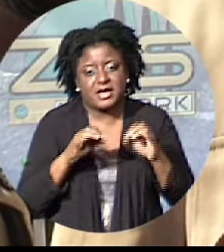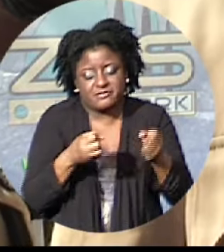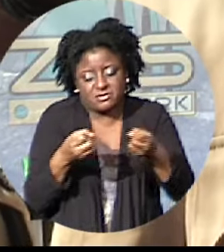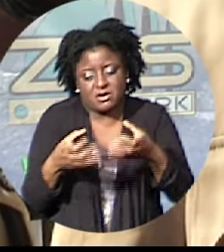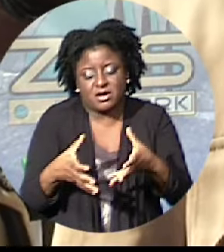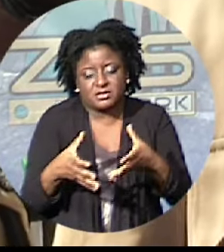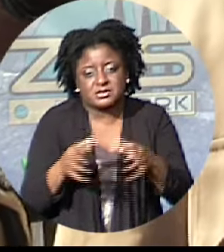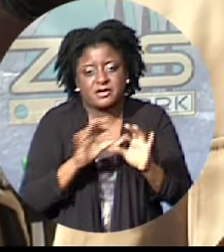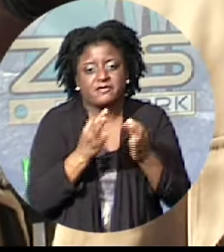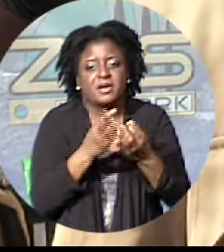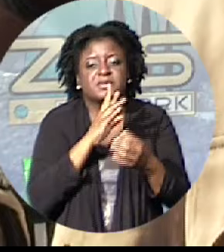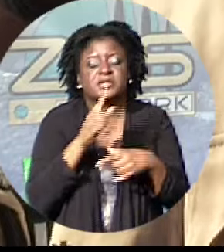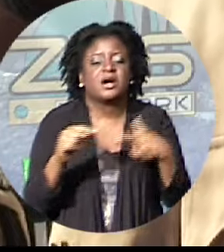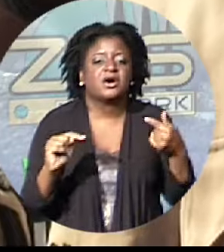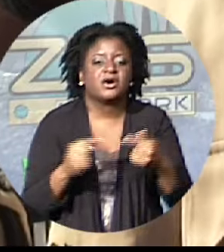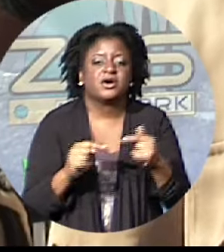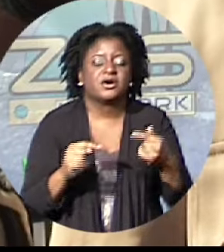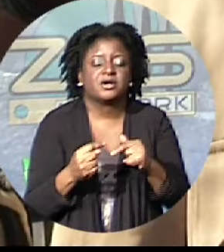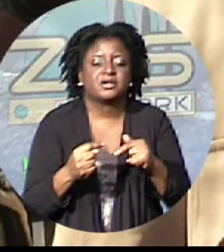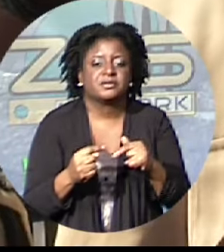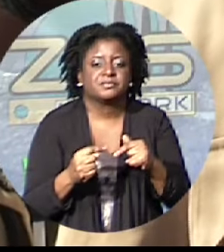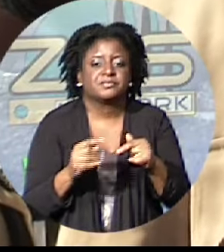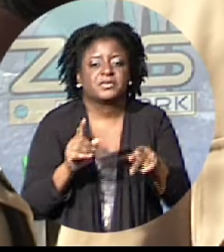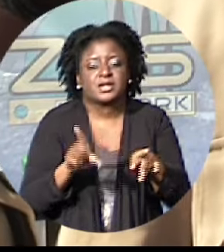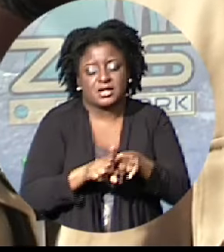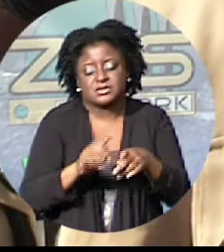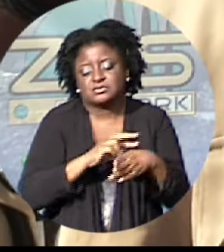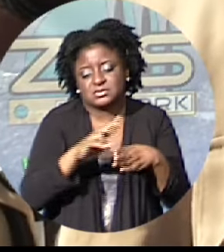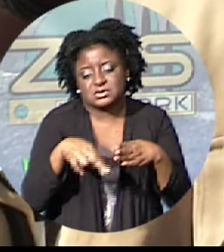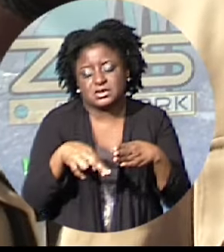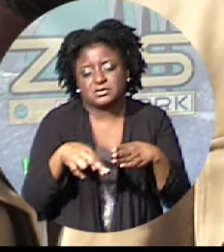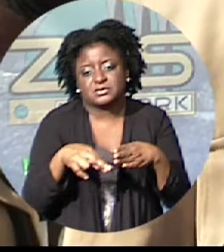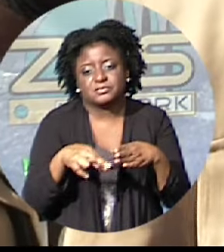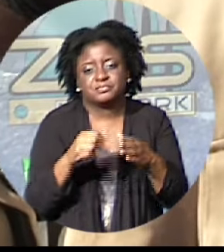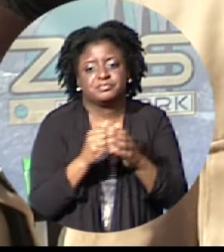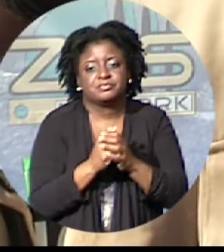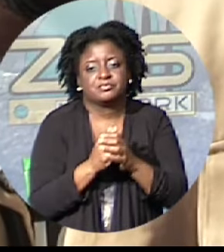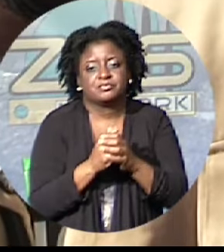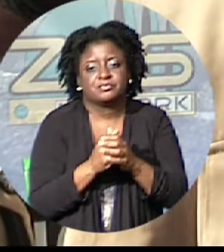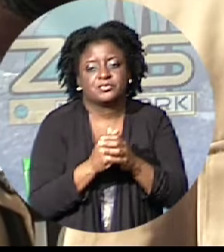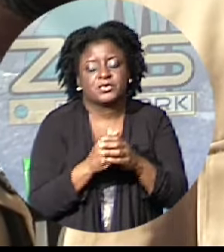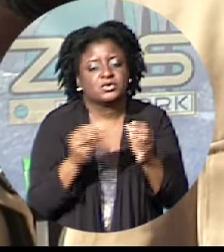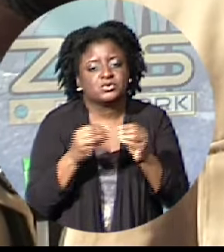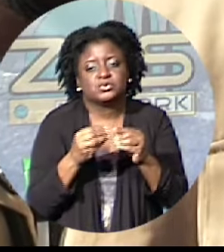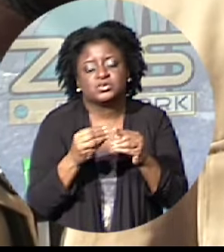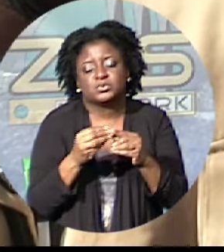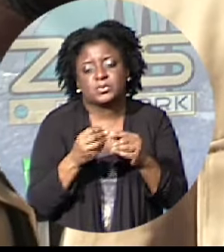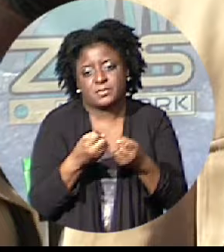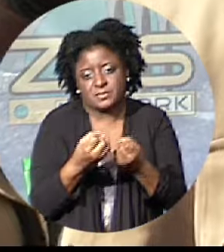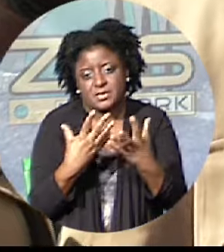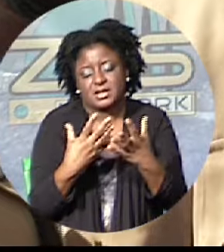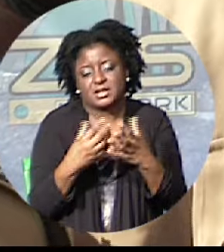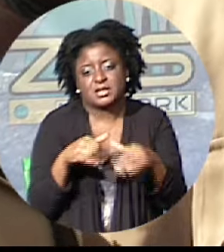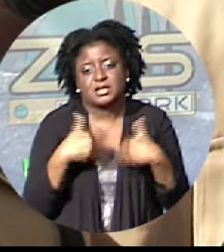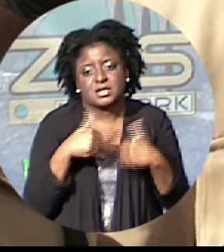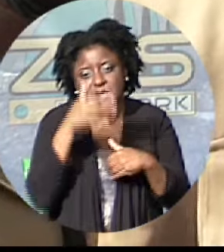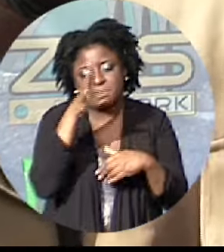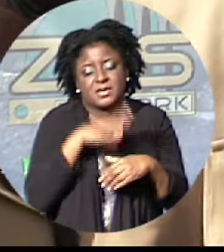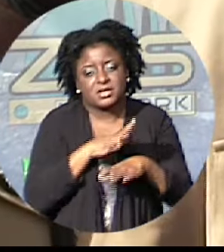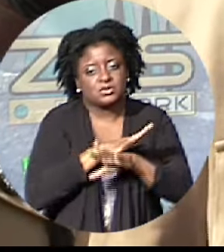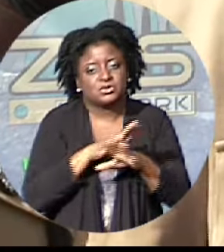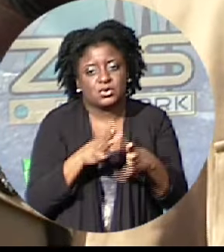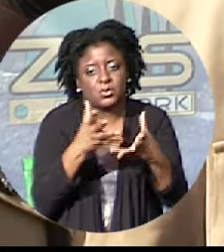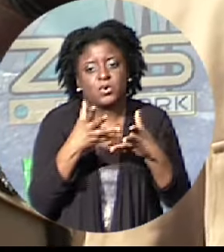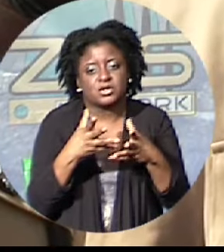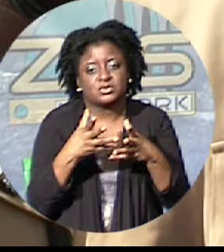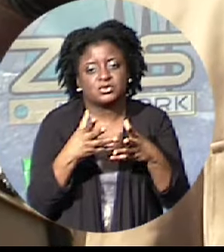hurt as a result of the lives that are lost. And far too many young men does not wish to